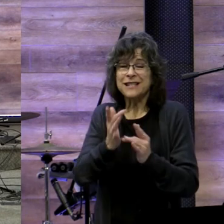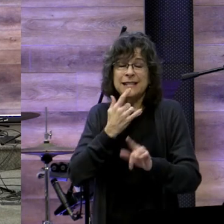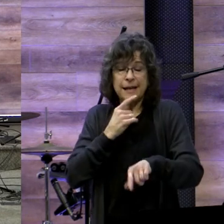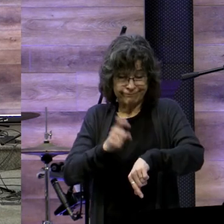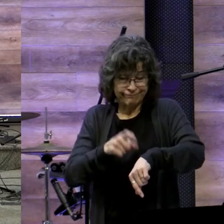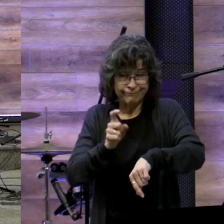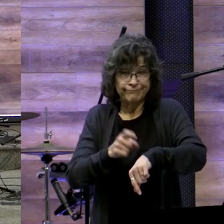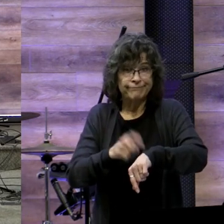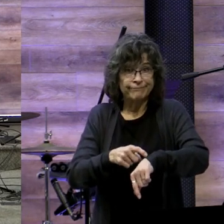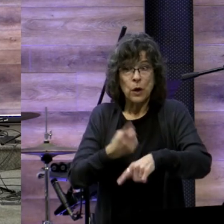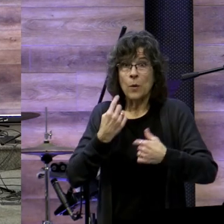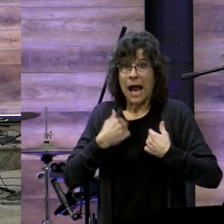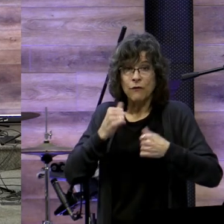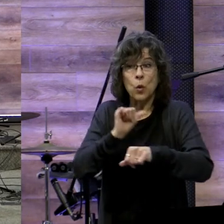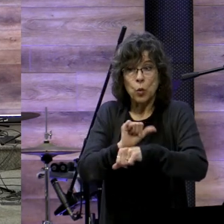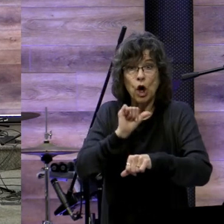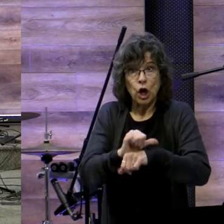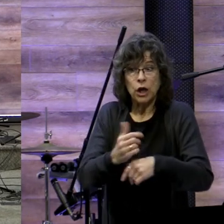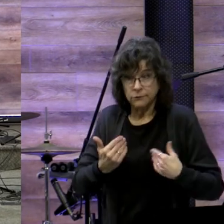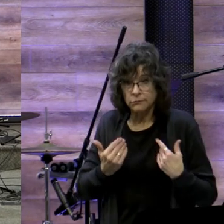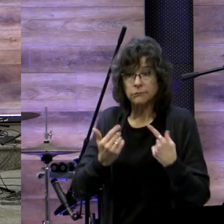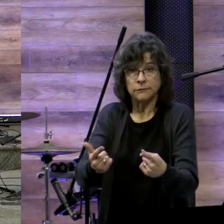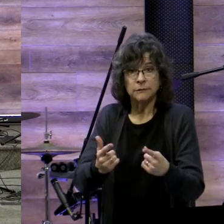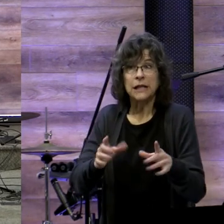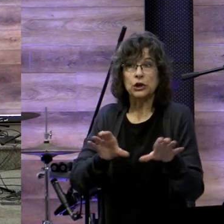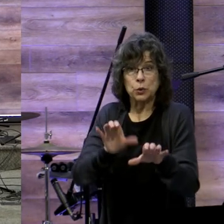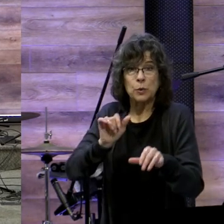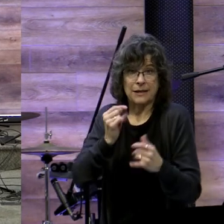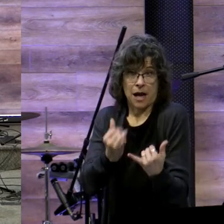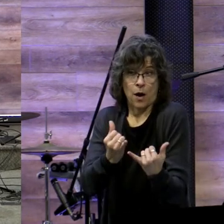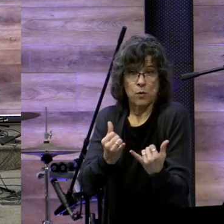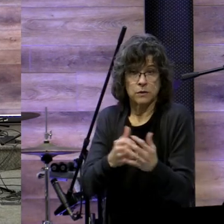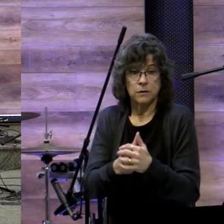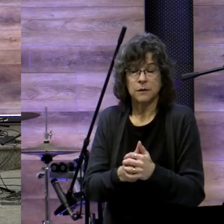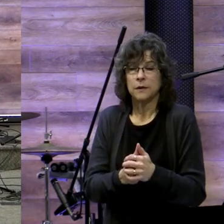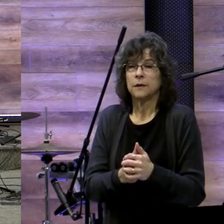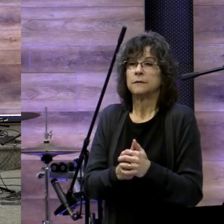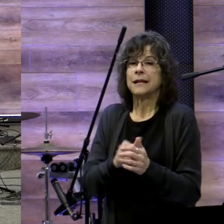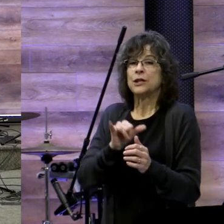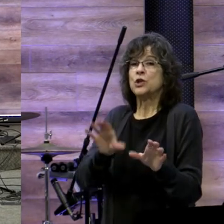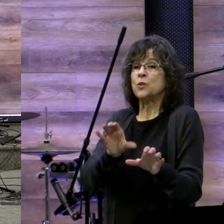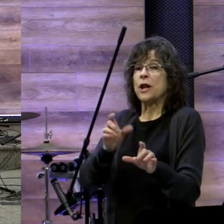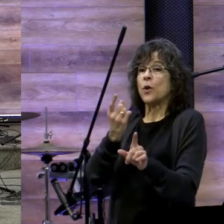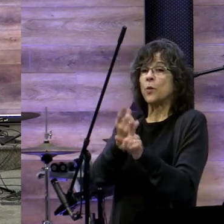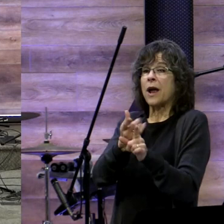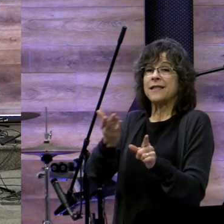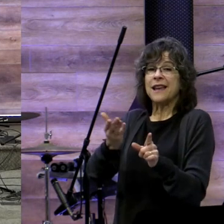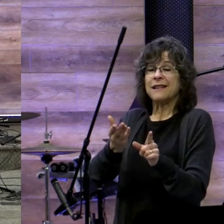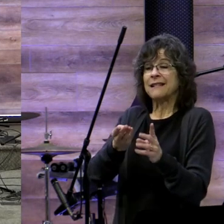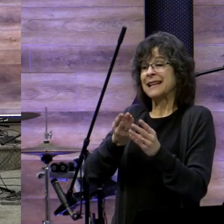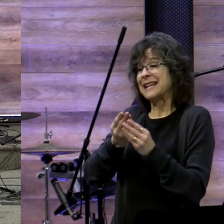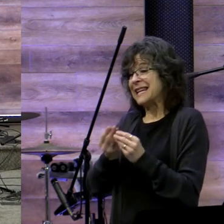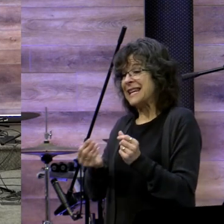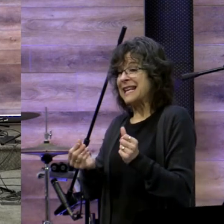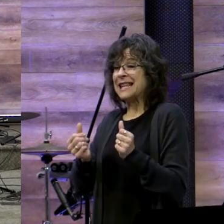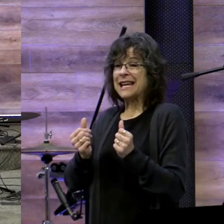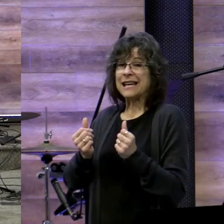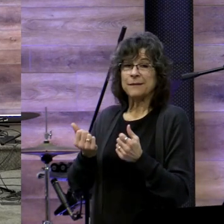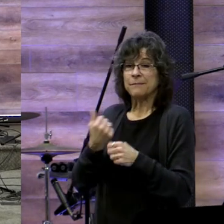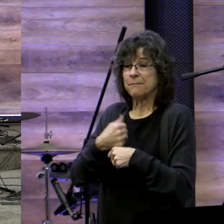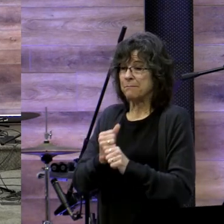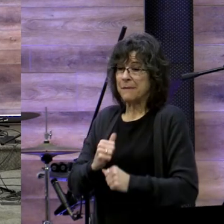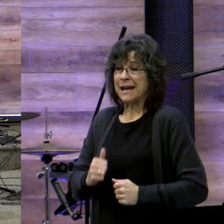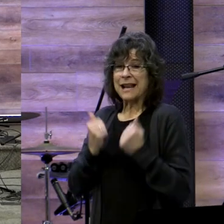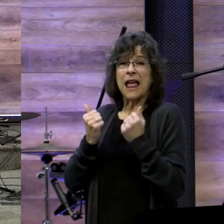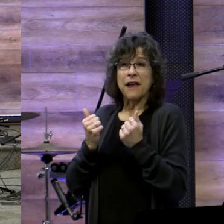do. There's 12 hours in the day. Let's put something to it. Doing the right thing like healing and restoring life should be plain for everybody